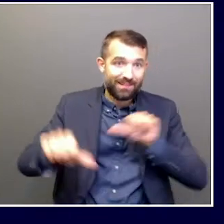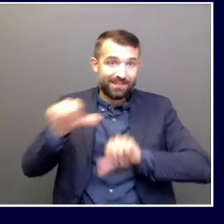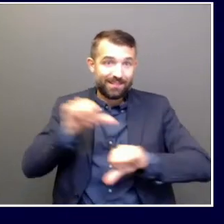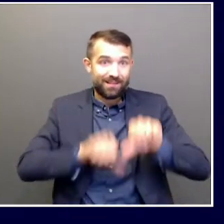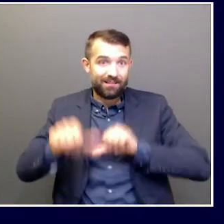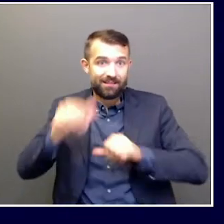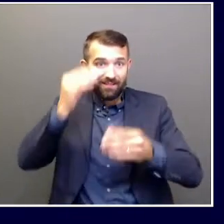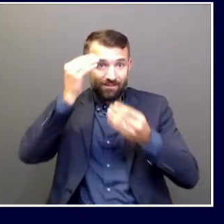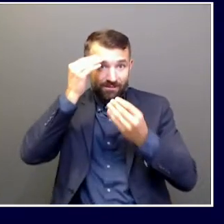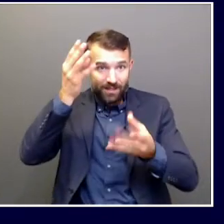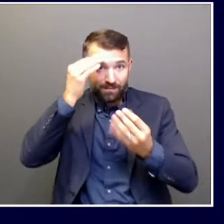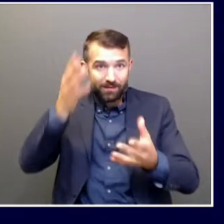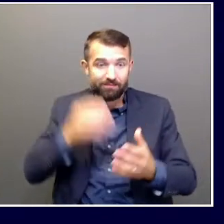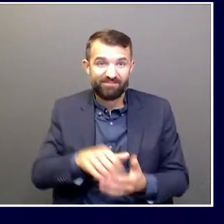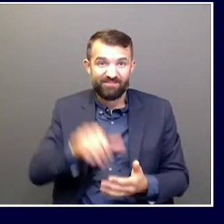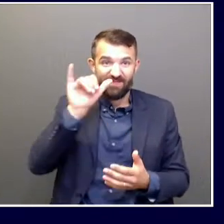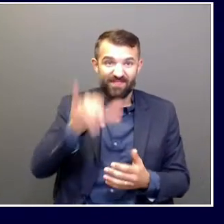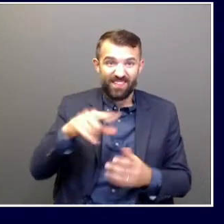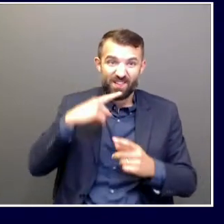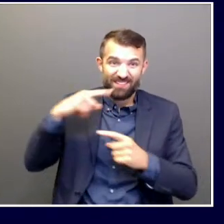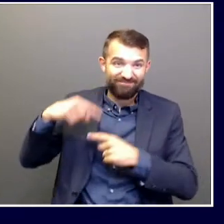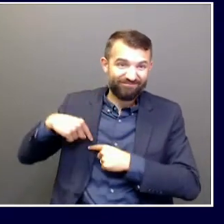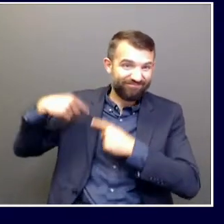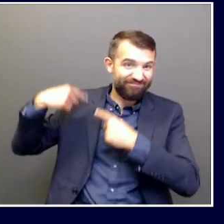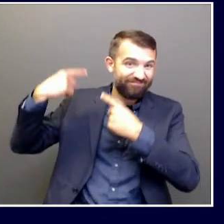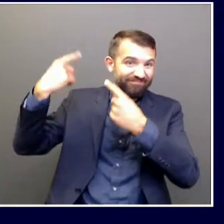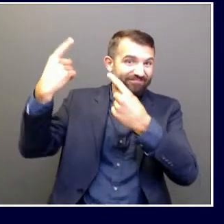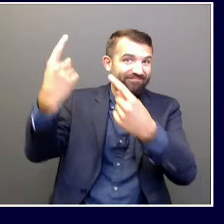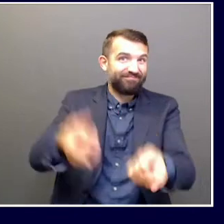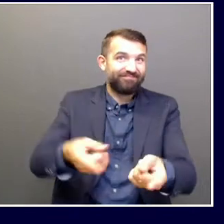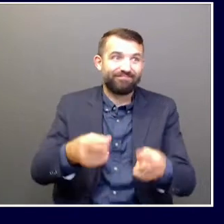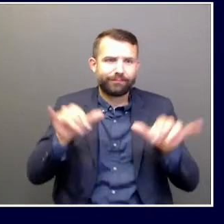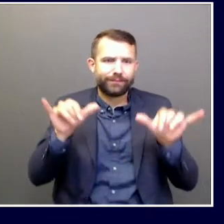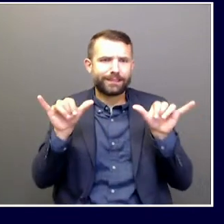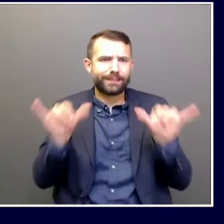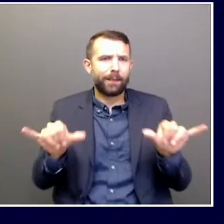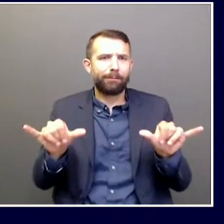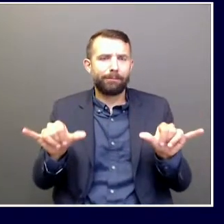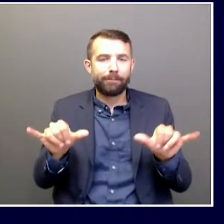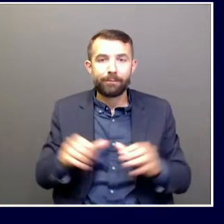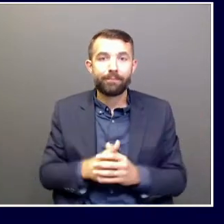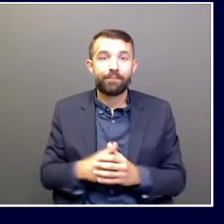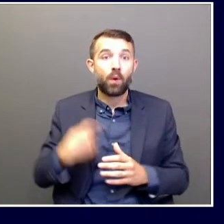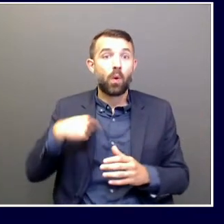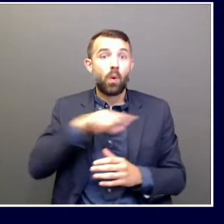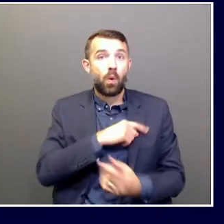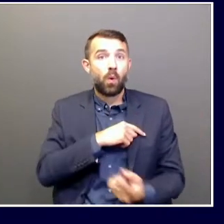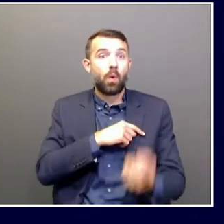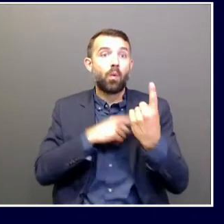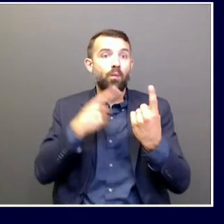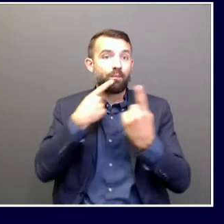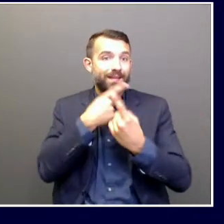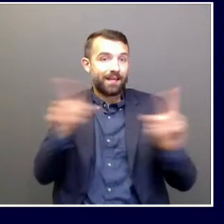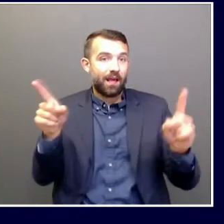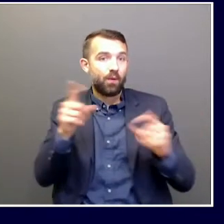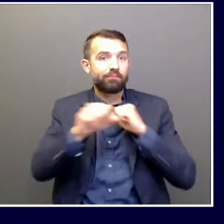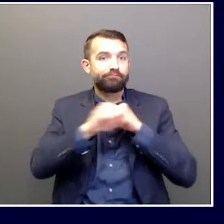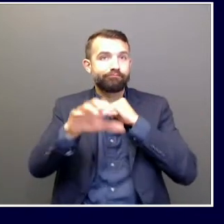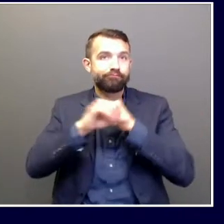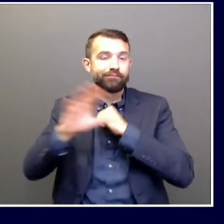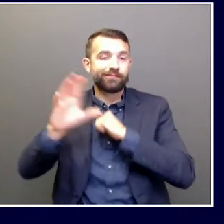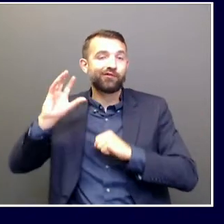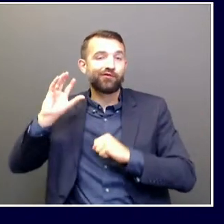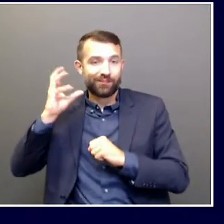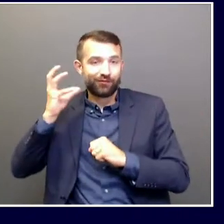us as throughout the vaccination process. For example, right now we've got a PSA that's running on radio and TV stations across the